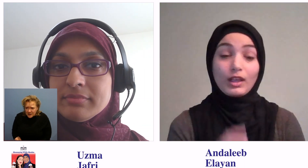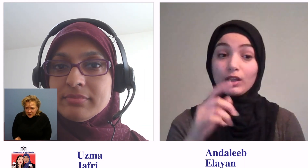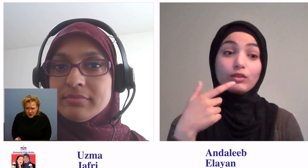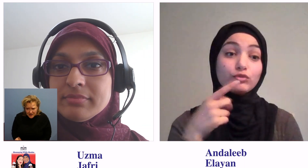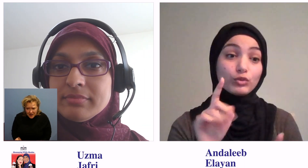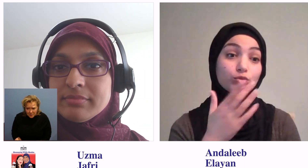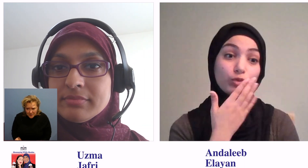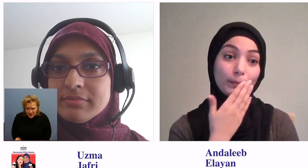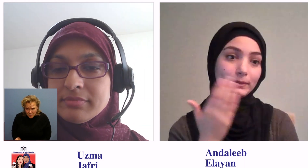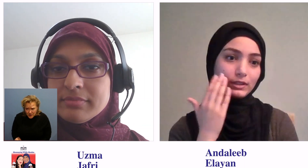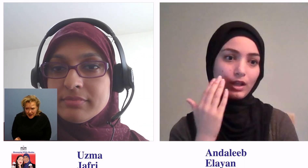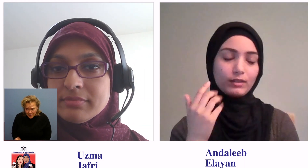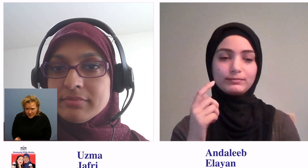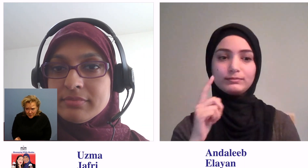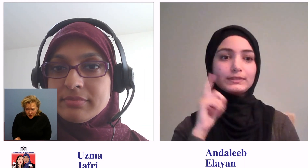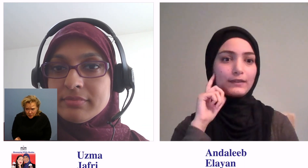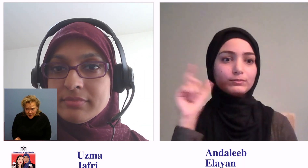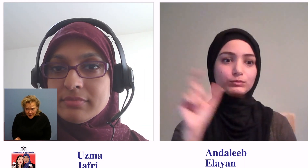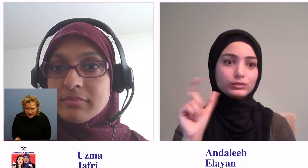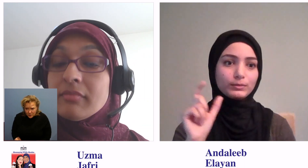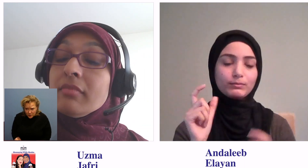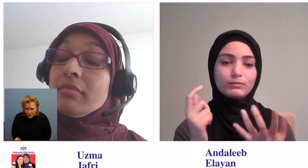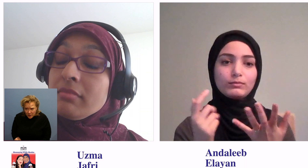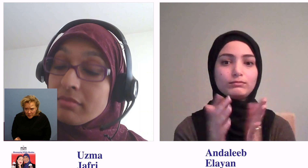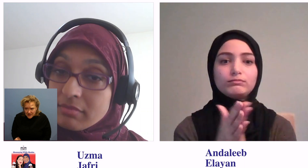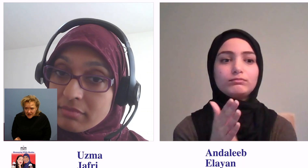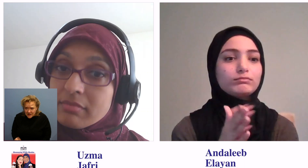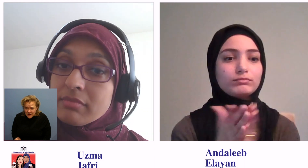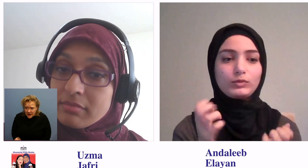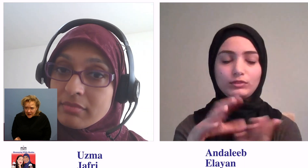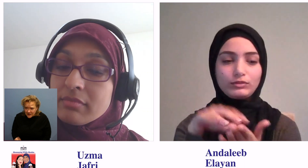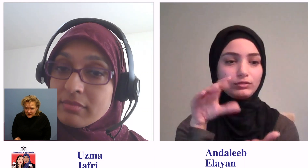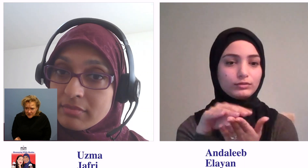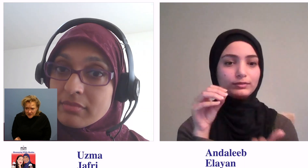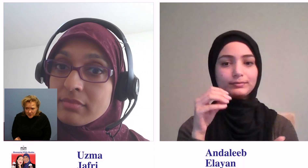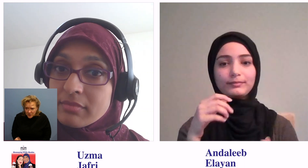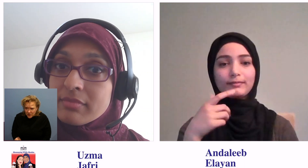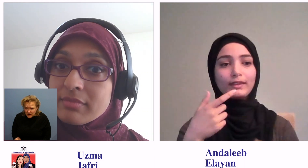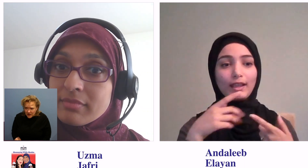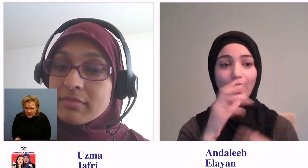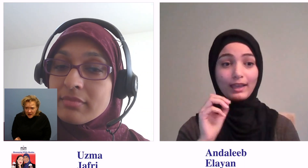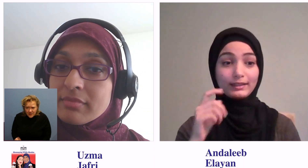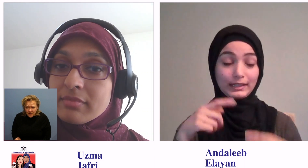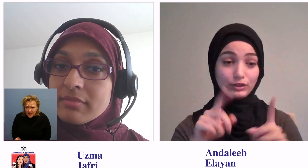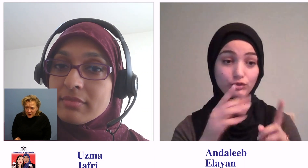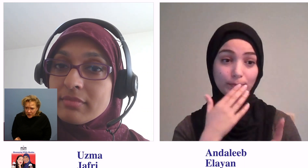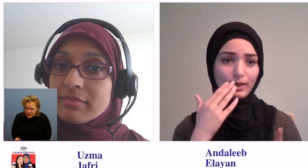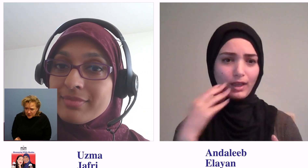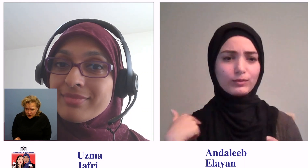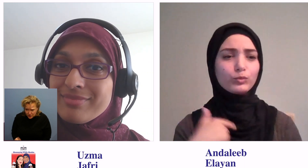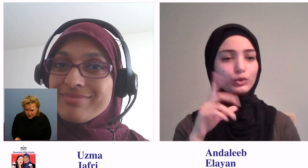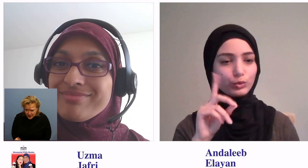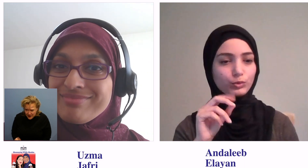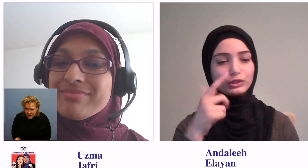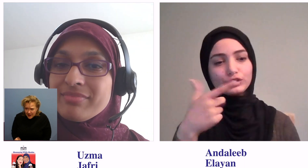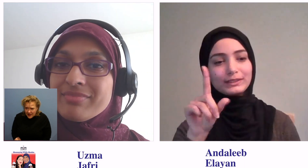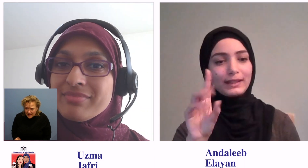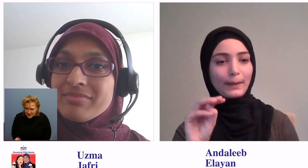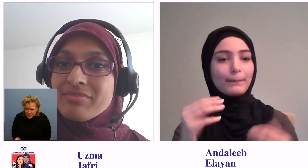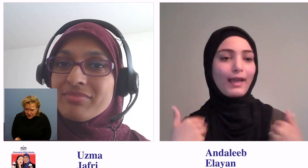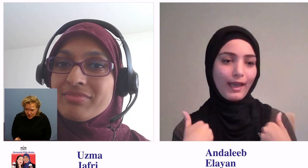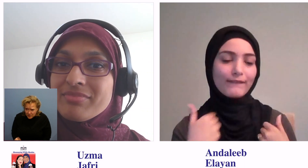replace, contact GDM because we have the pool of that. And with Ramadan and the deaf Muslim community, they are eager to learn.